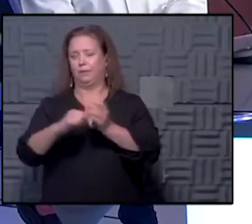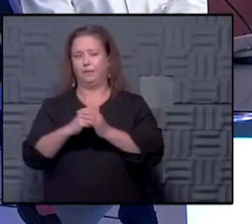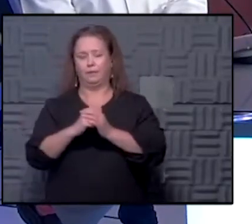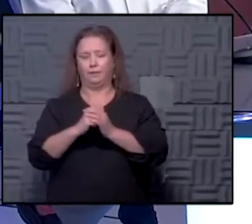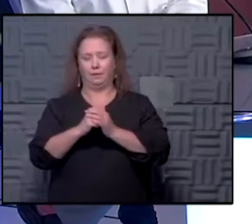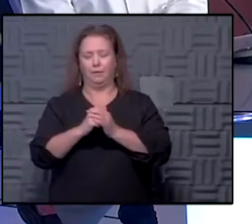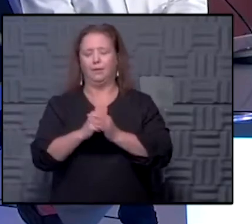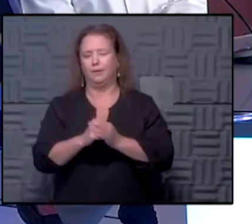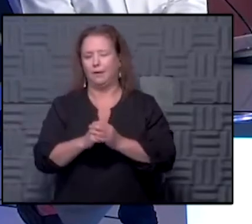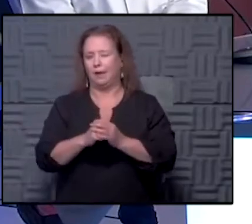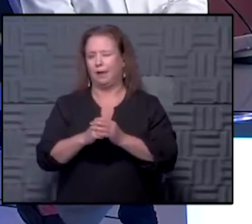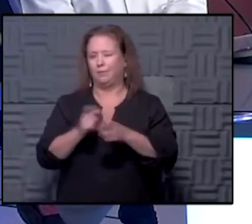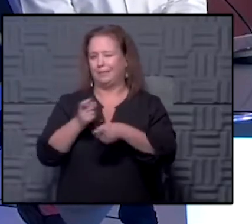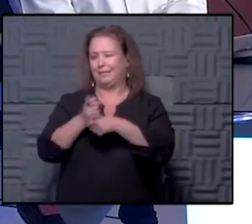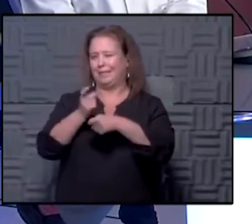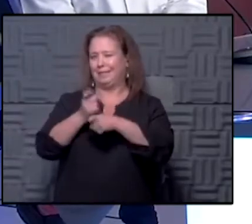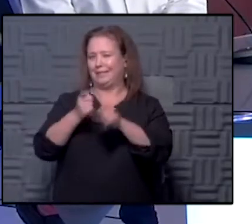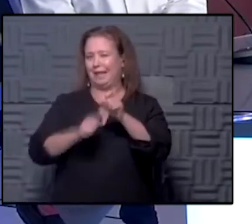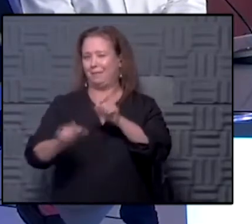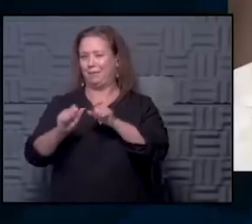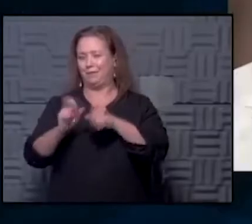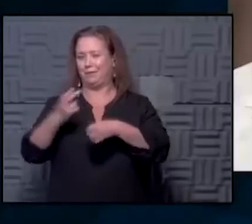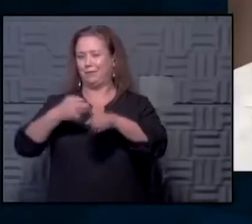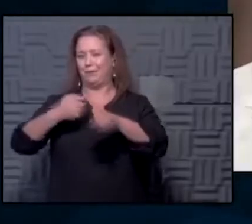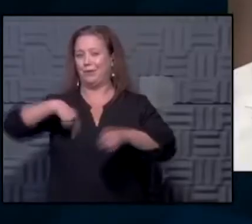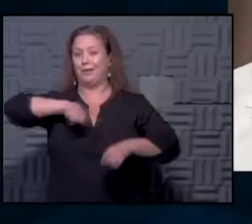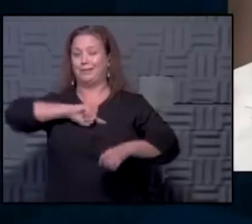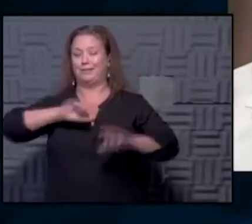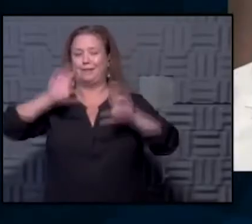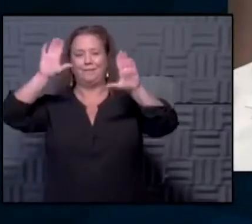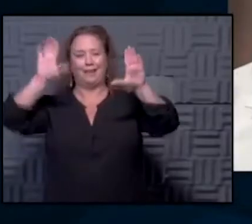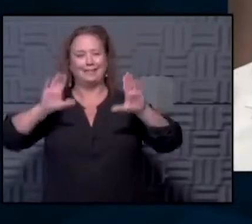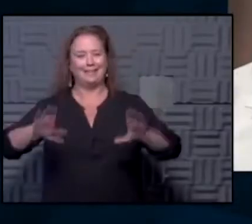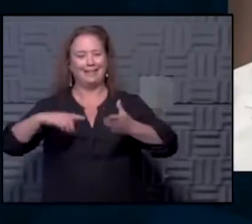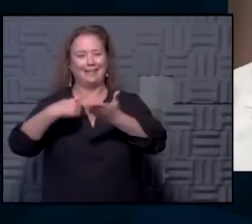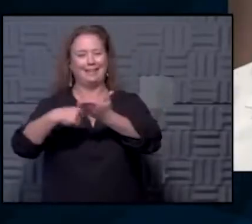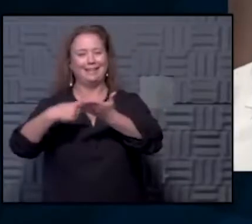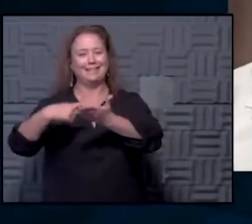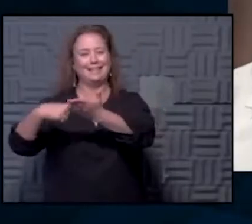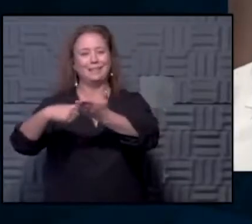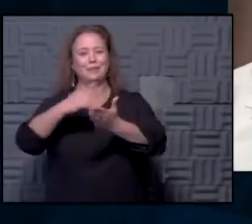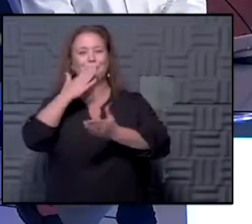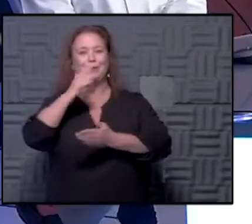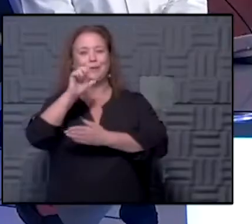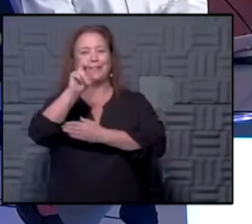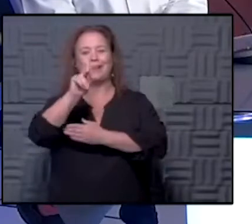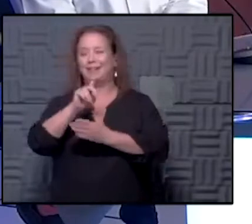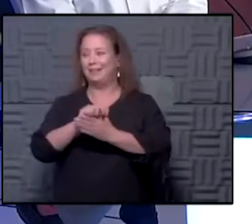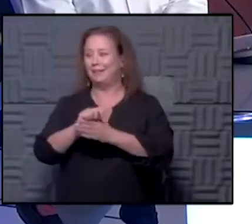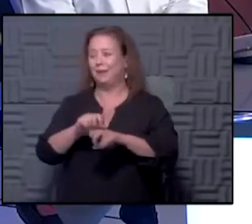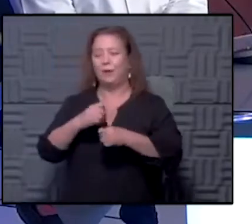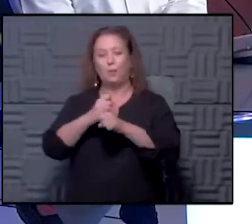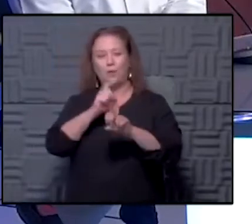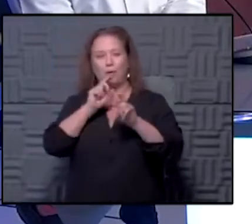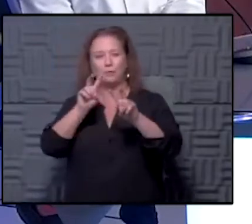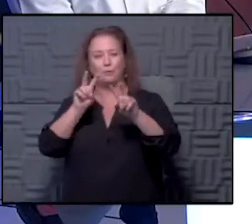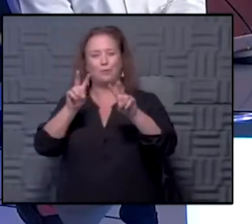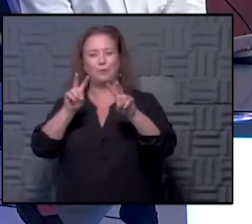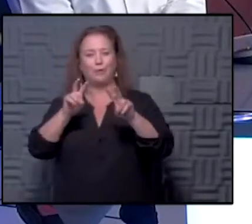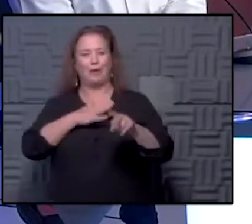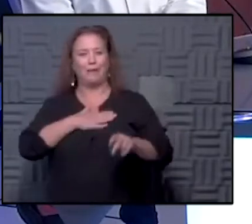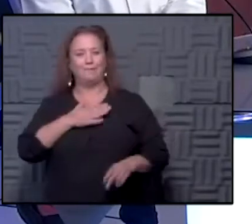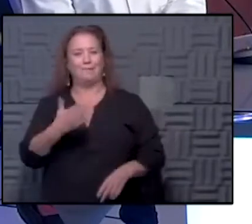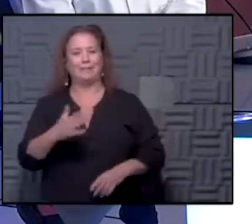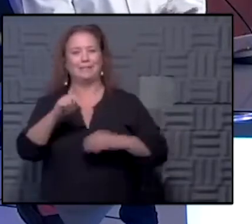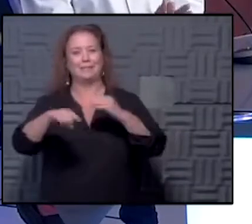teasing everybody. It's a fascinating discussion. So good luck with that. We'll make sure he comes. He fesses